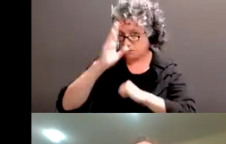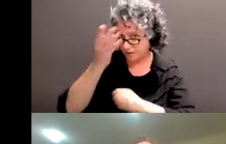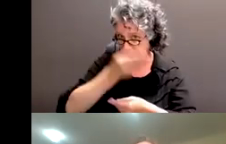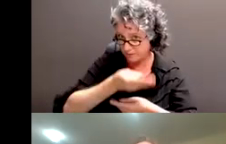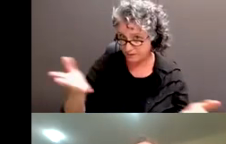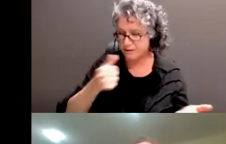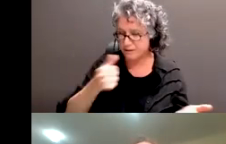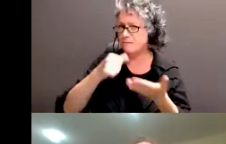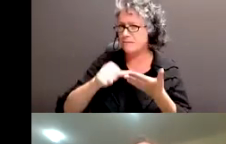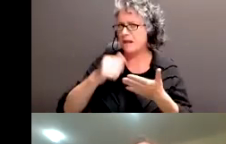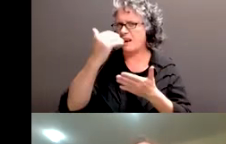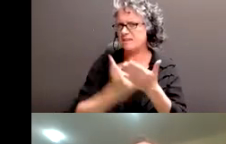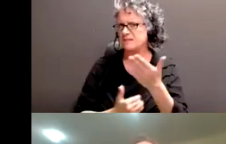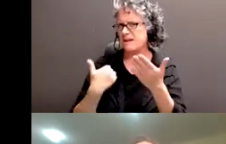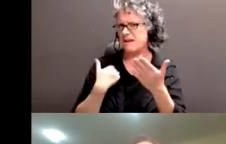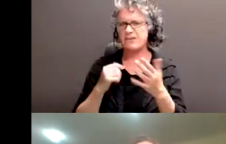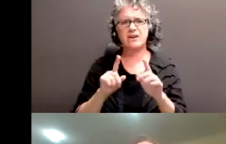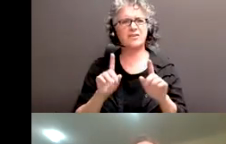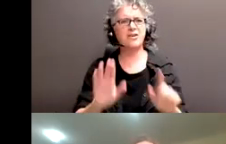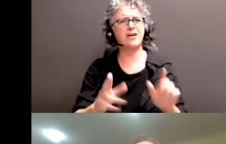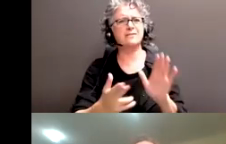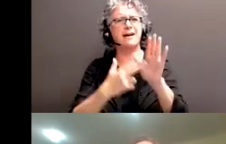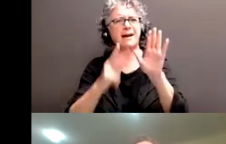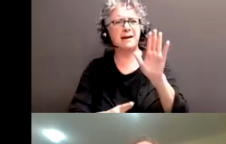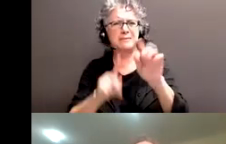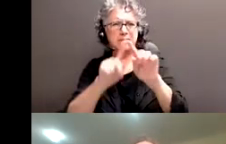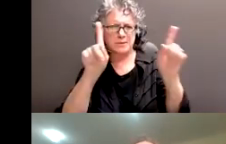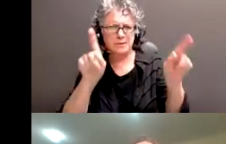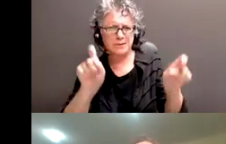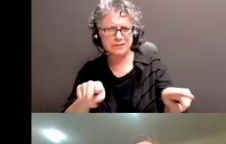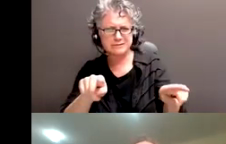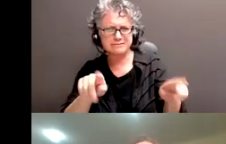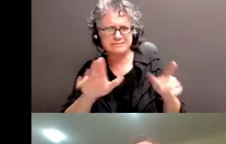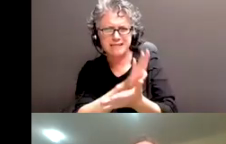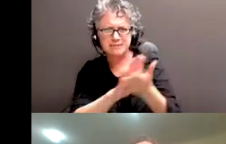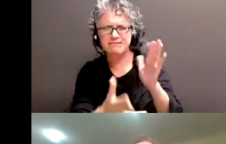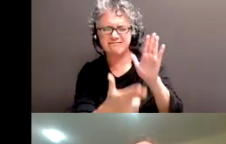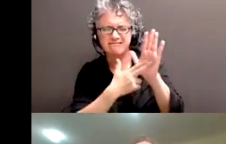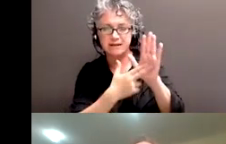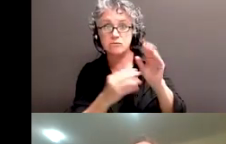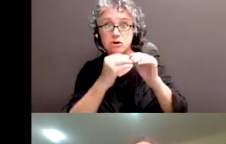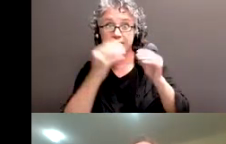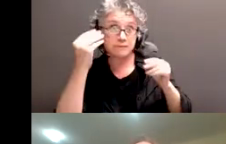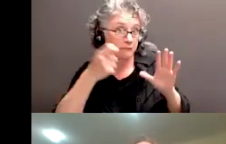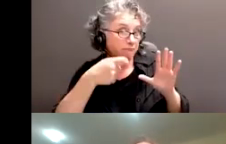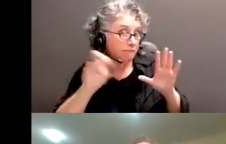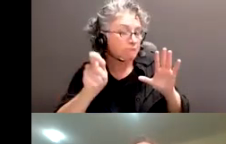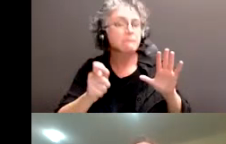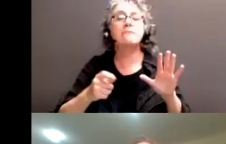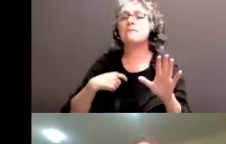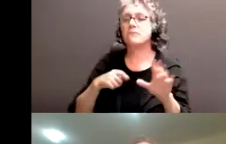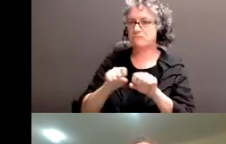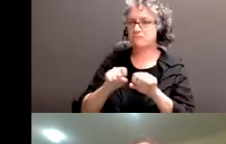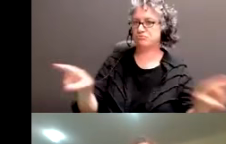I think that was asked on your sign-up questionnaire, to get further correspondence about upcoming